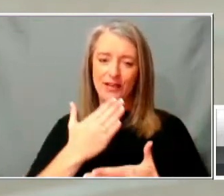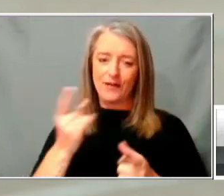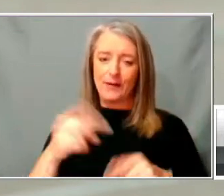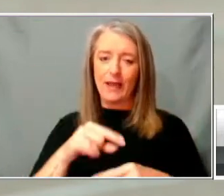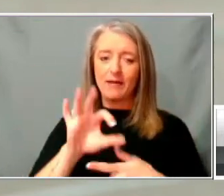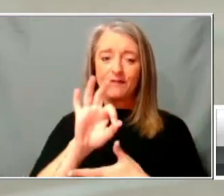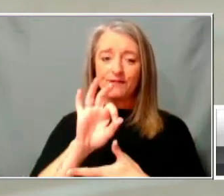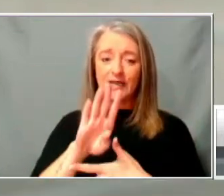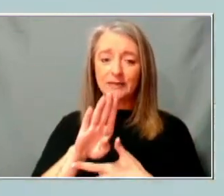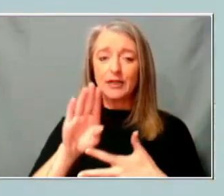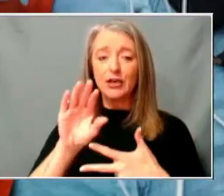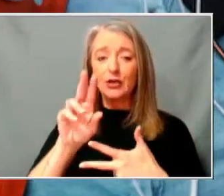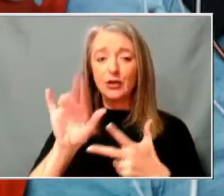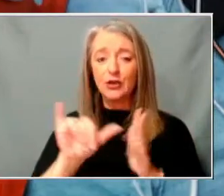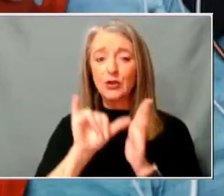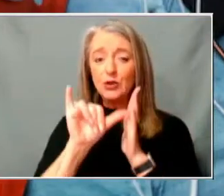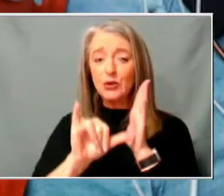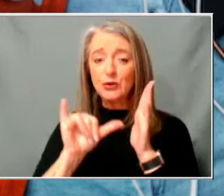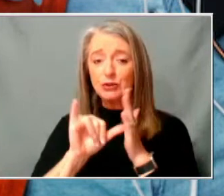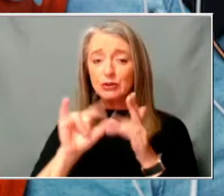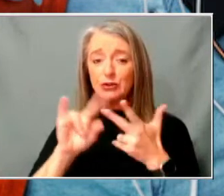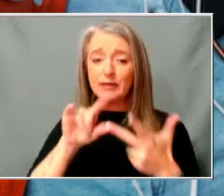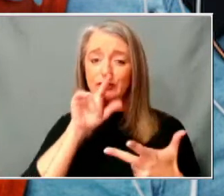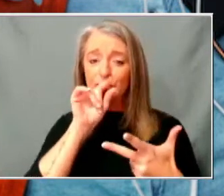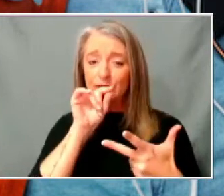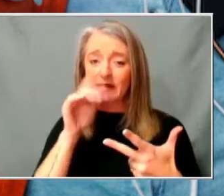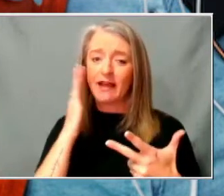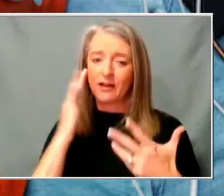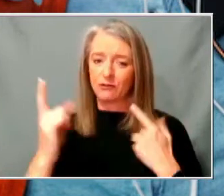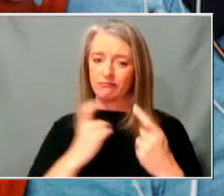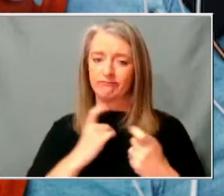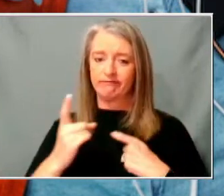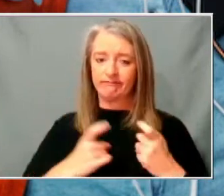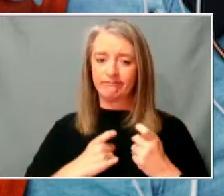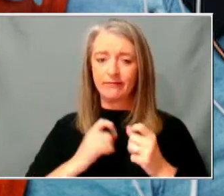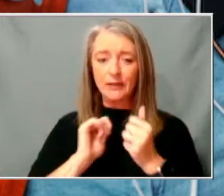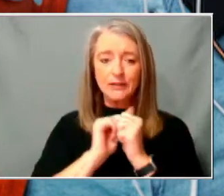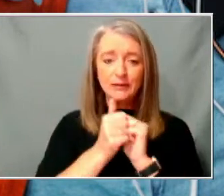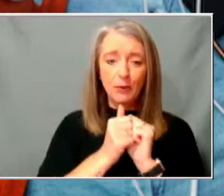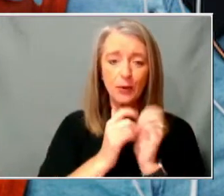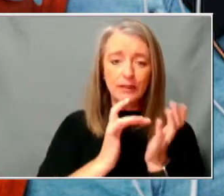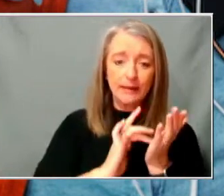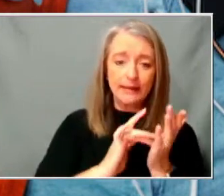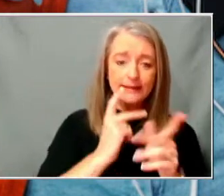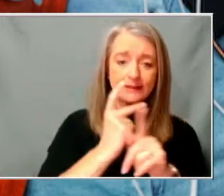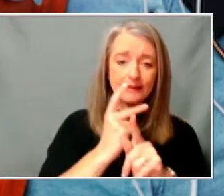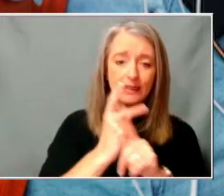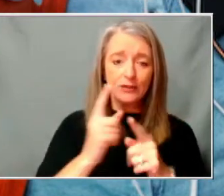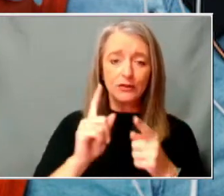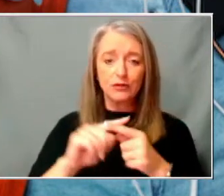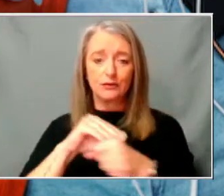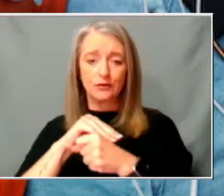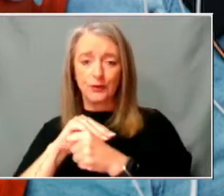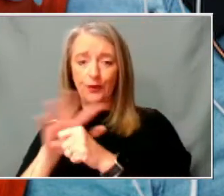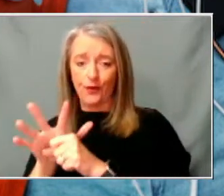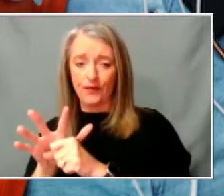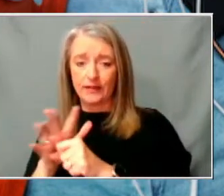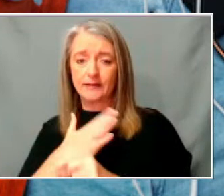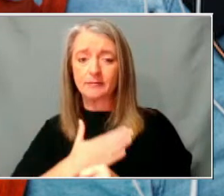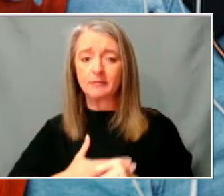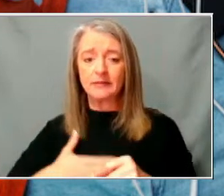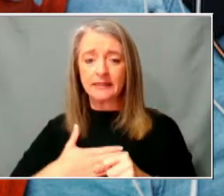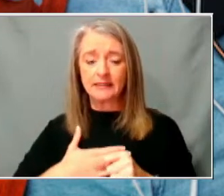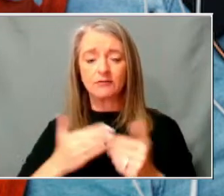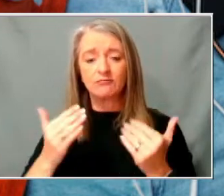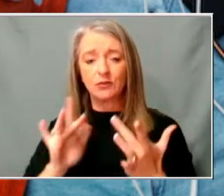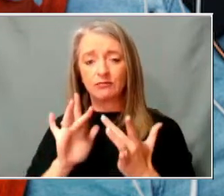and on Twitter. We know you will have lots of questions today, ranging from sports medicine care to COVID. So please go to the